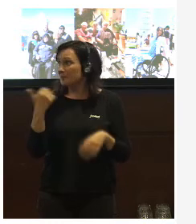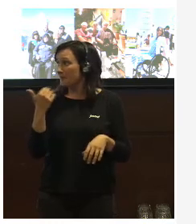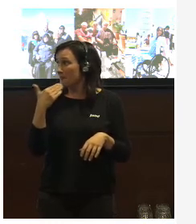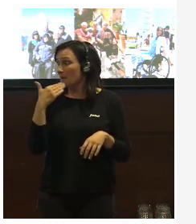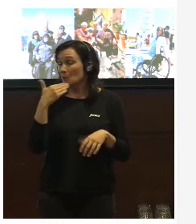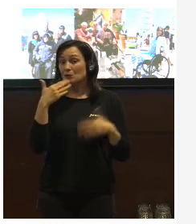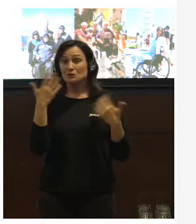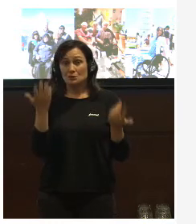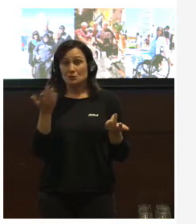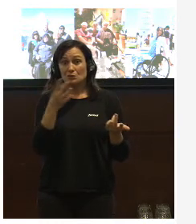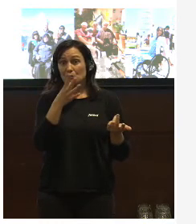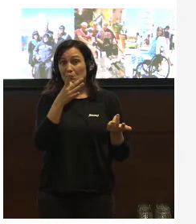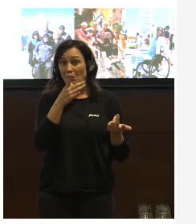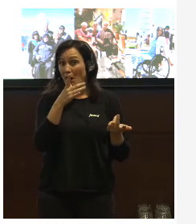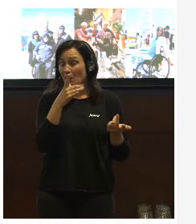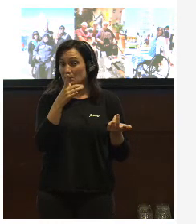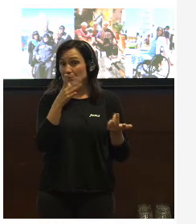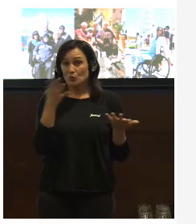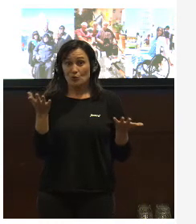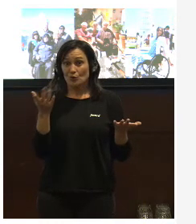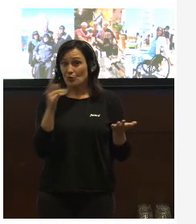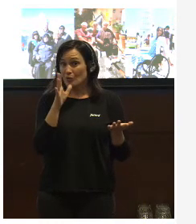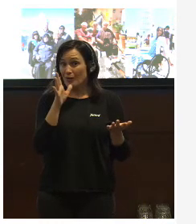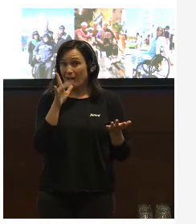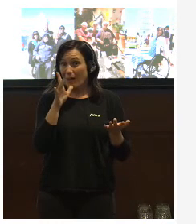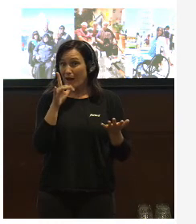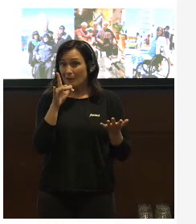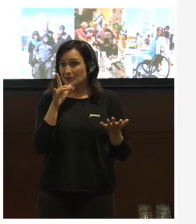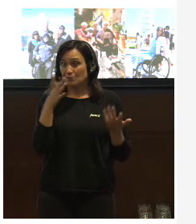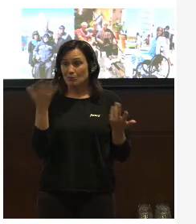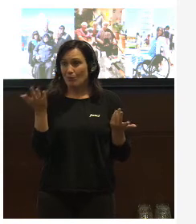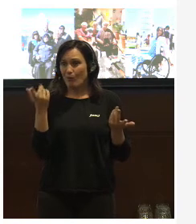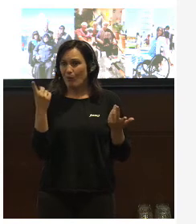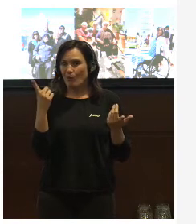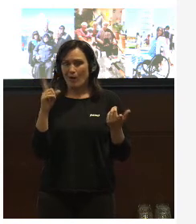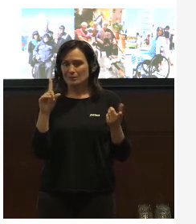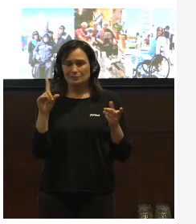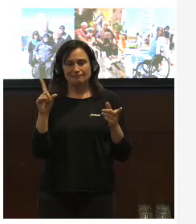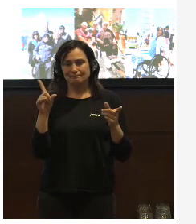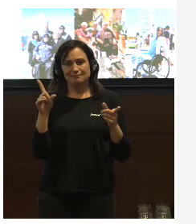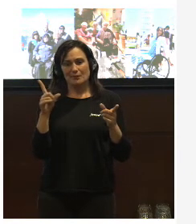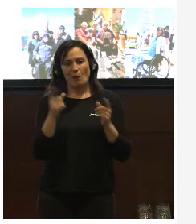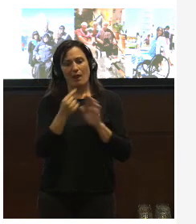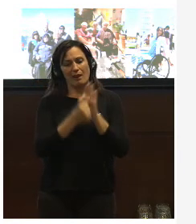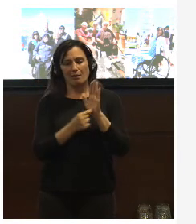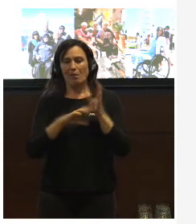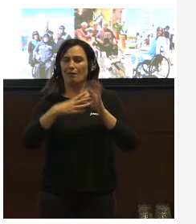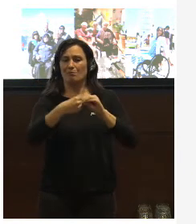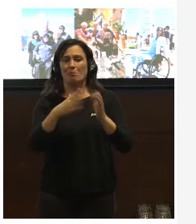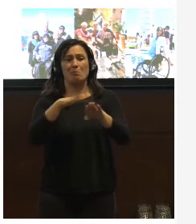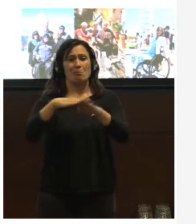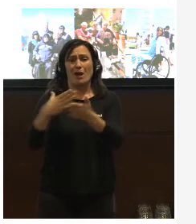this moment in time, everything in one package, and there's no one-size-fits-all. So I hope this picture gives you some